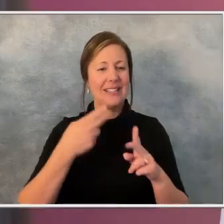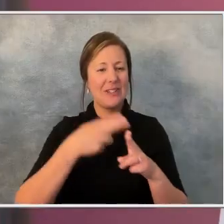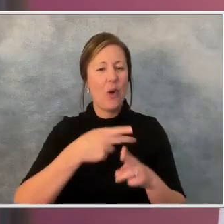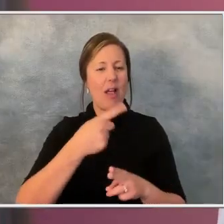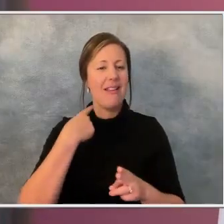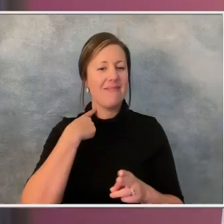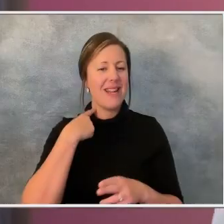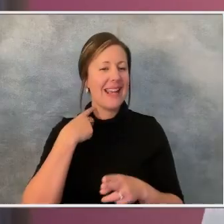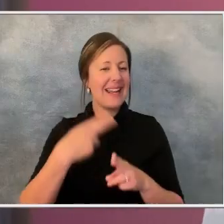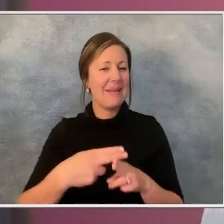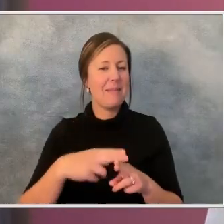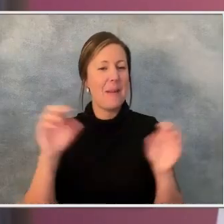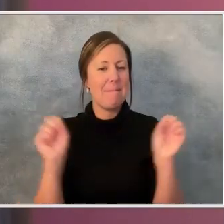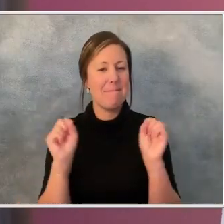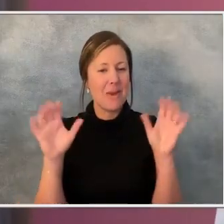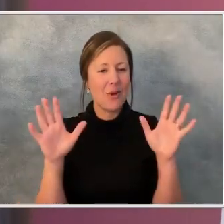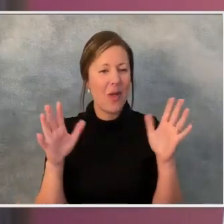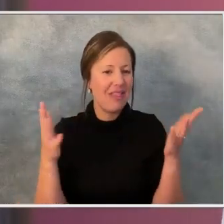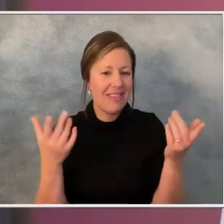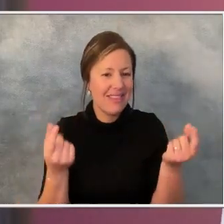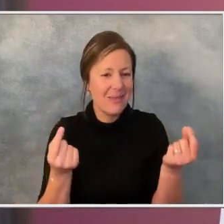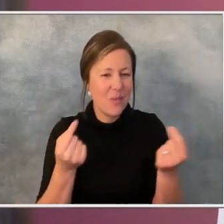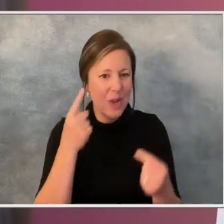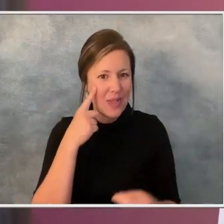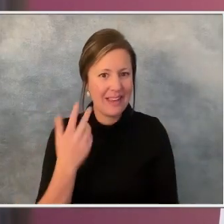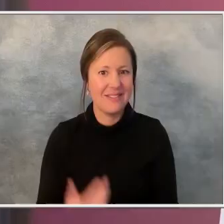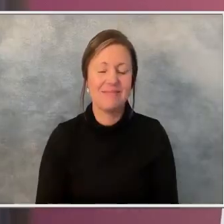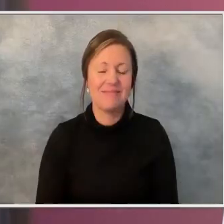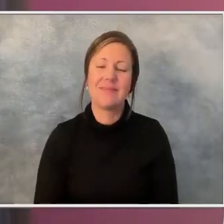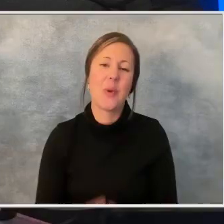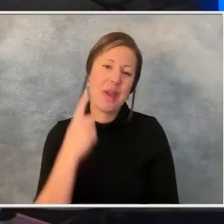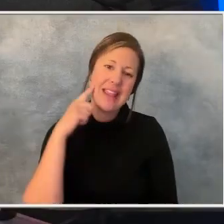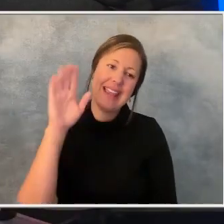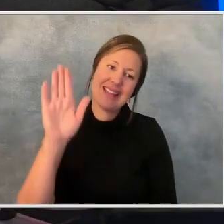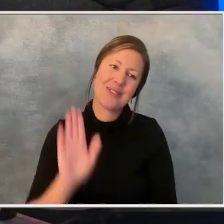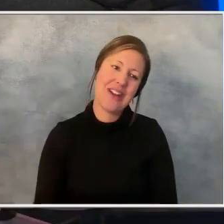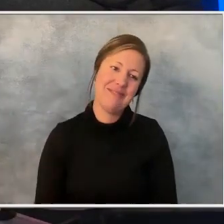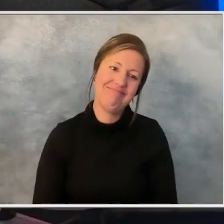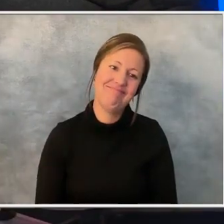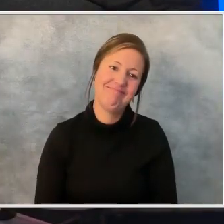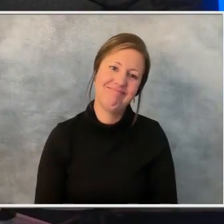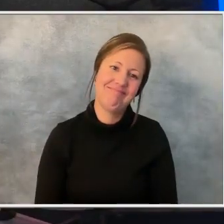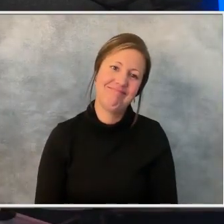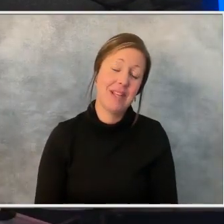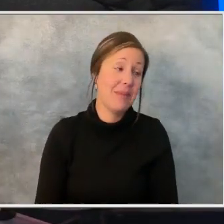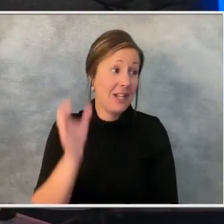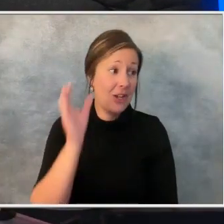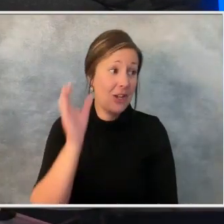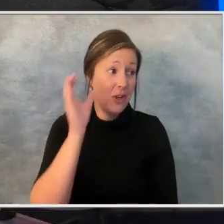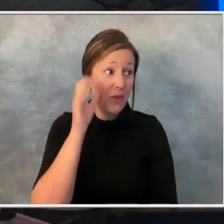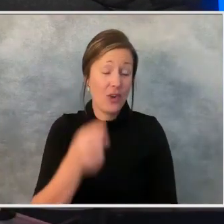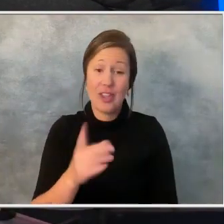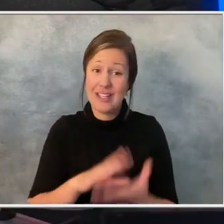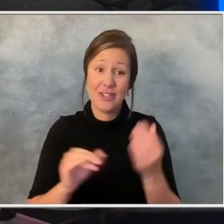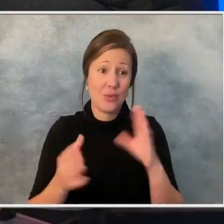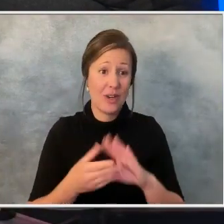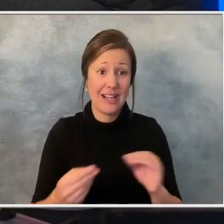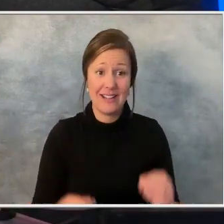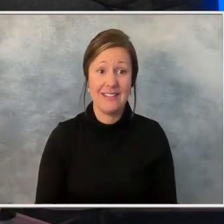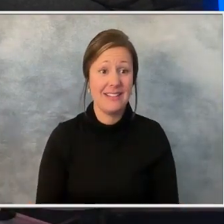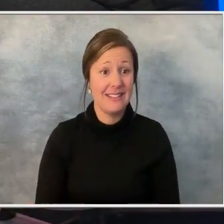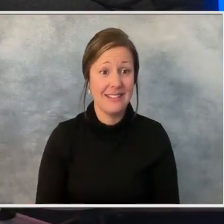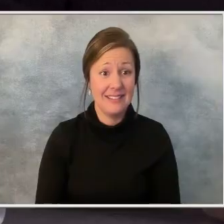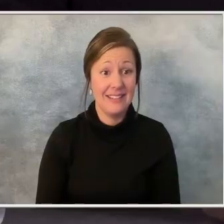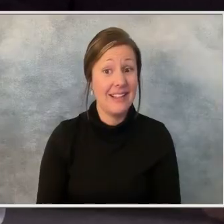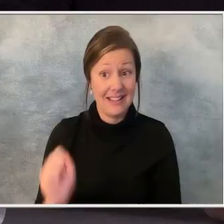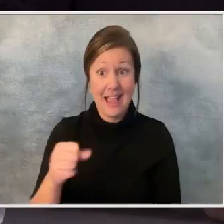fits. I mean, you've heard the story. They made me Yeah. the chain. I got the chain on. You know, it says, I'm a miracle. You do? Yeah.